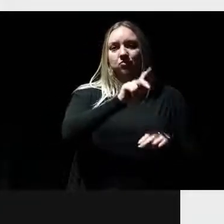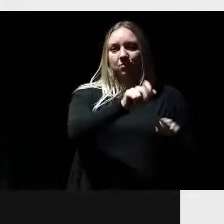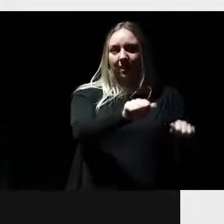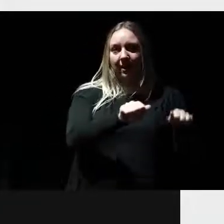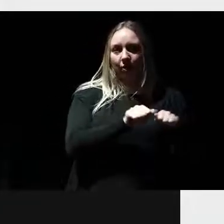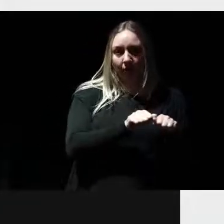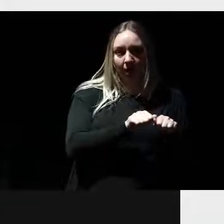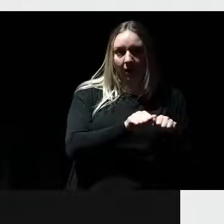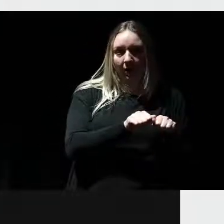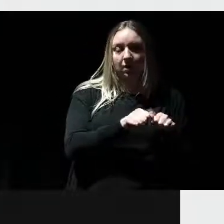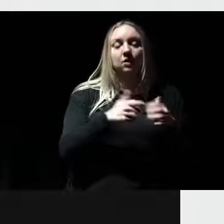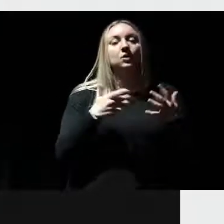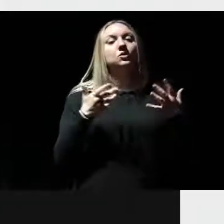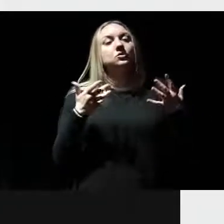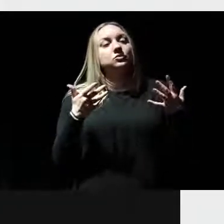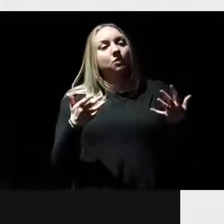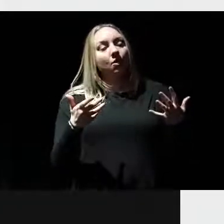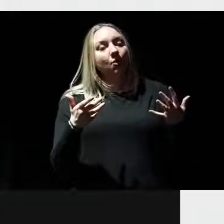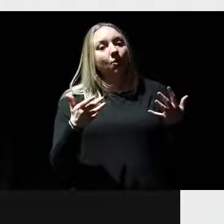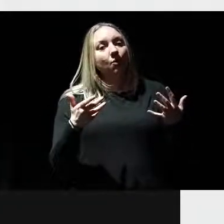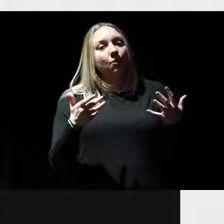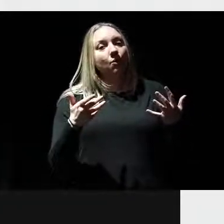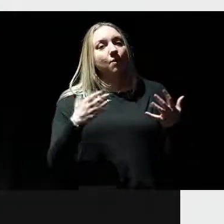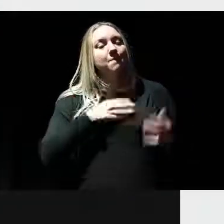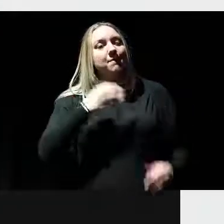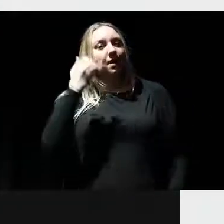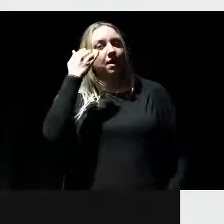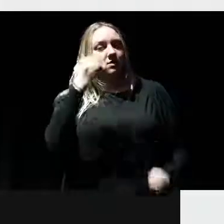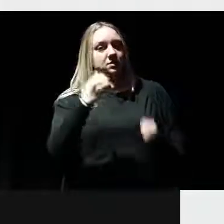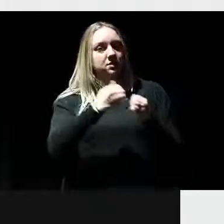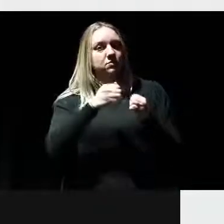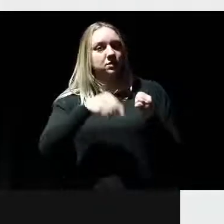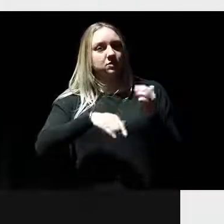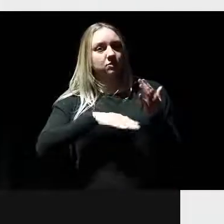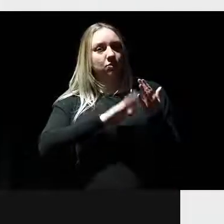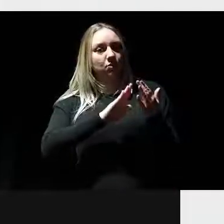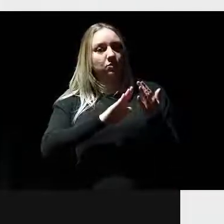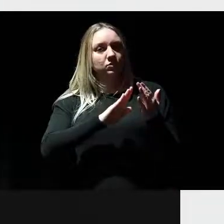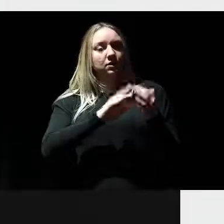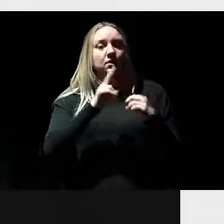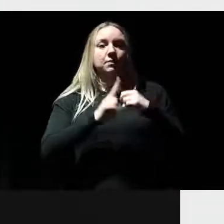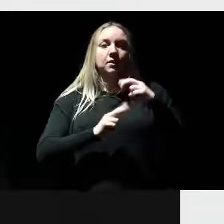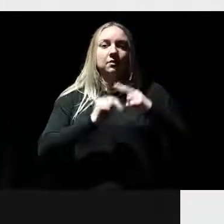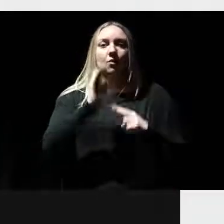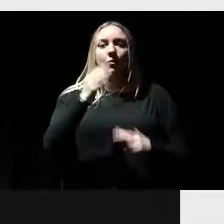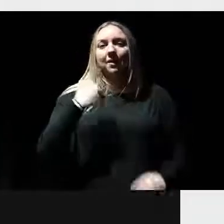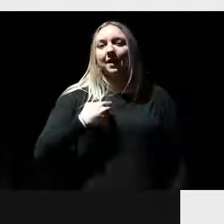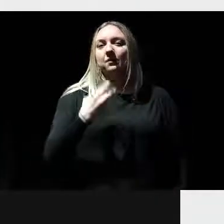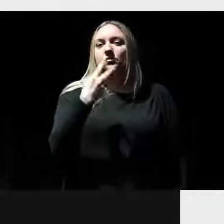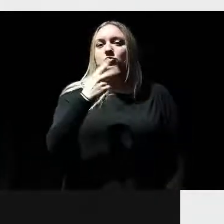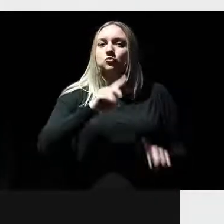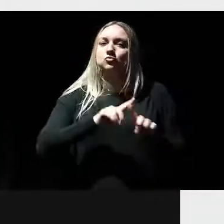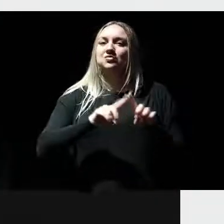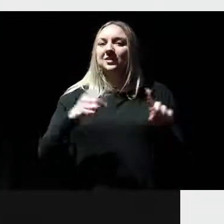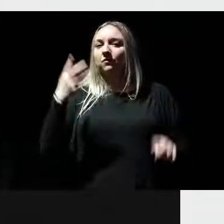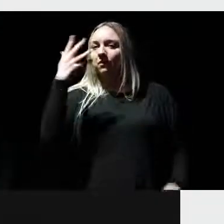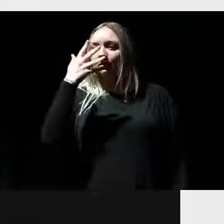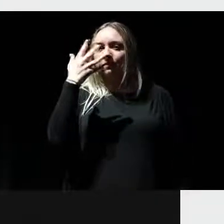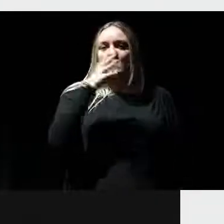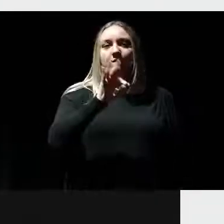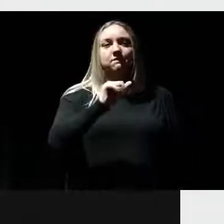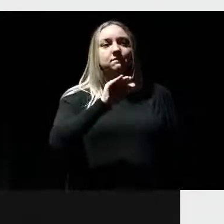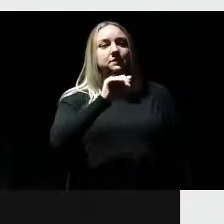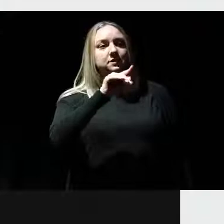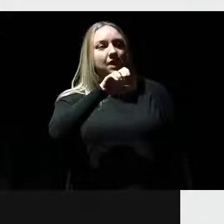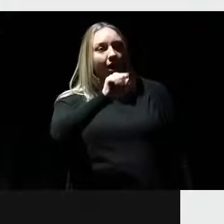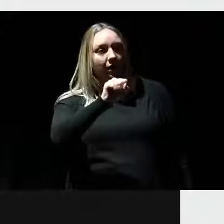now. The idea is that in a way the building will have two different facades, one